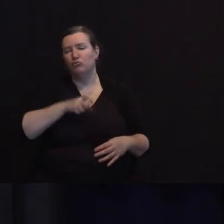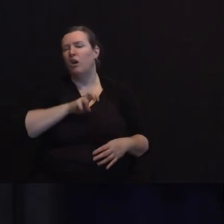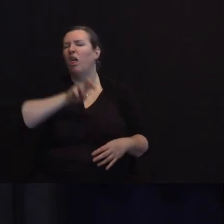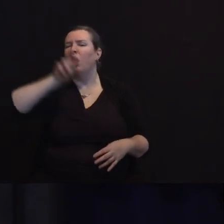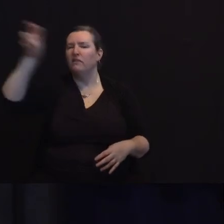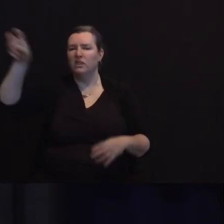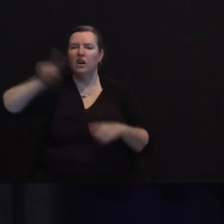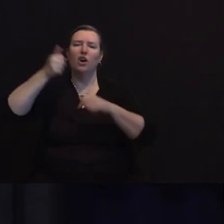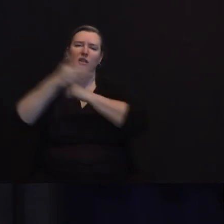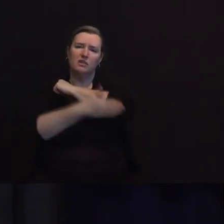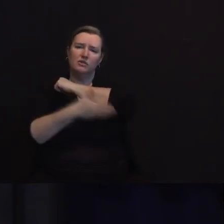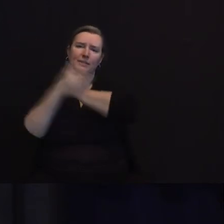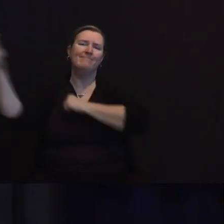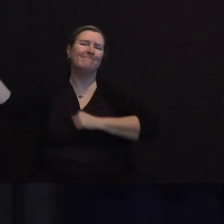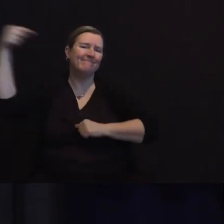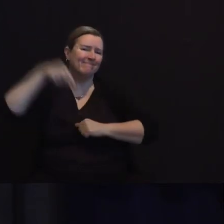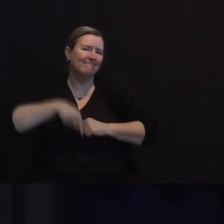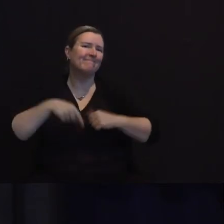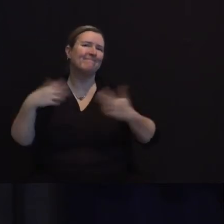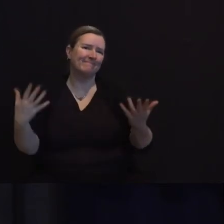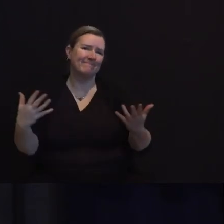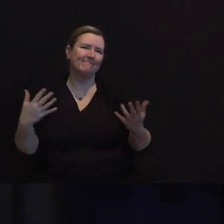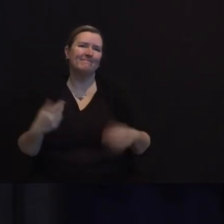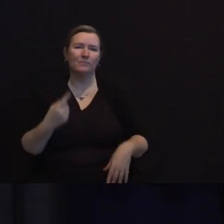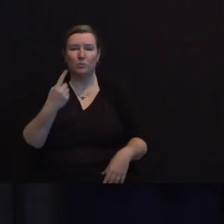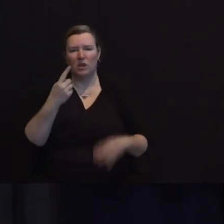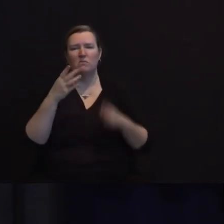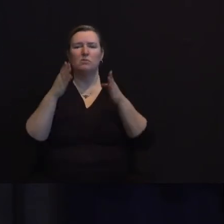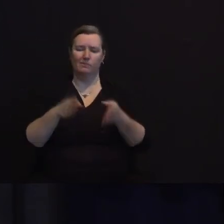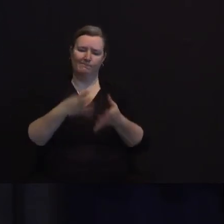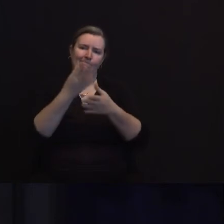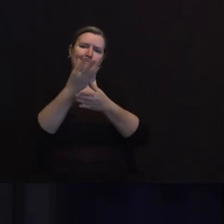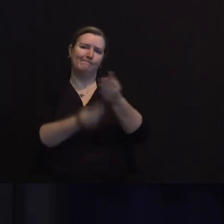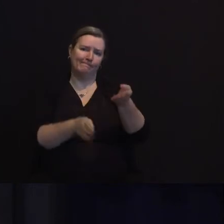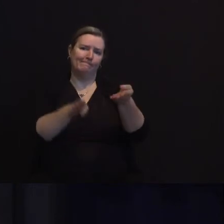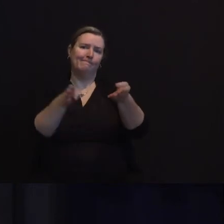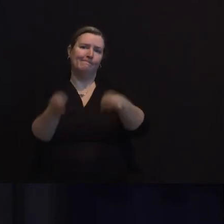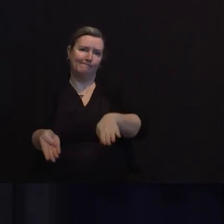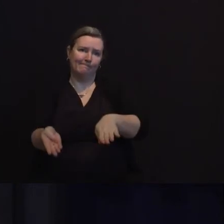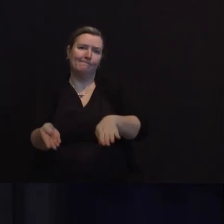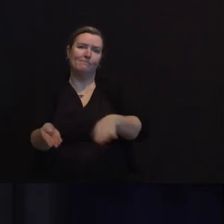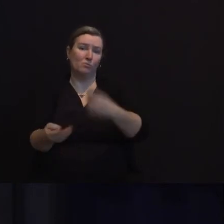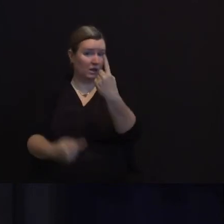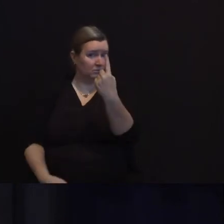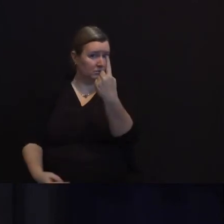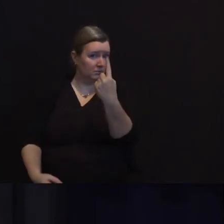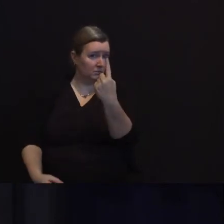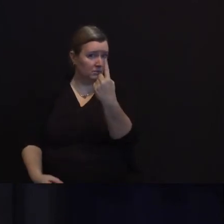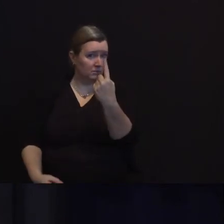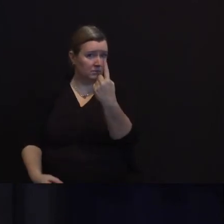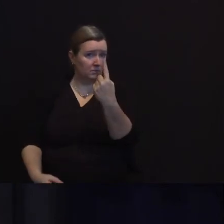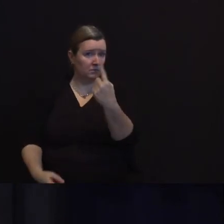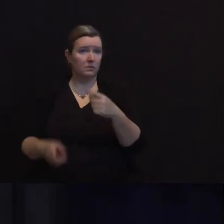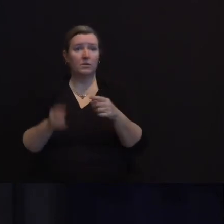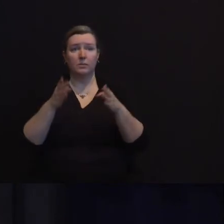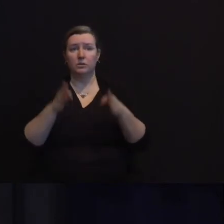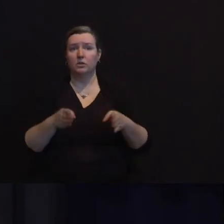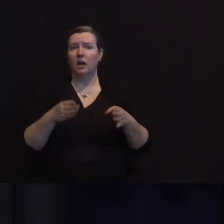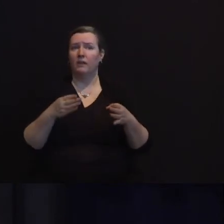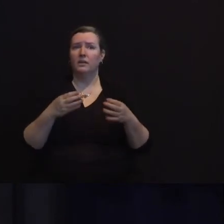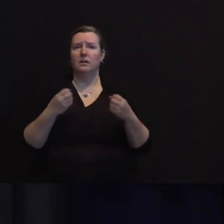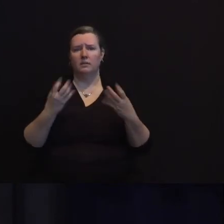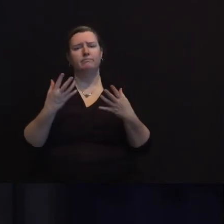an individual with this variant. However, that individual did have significant underlying